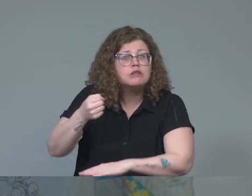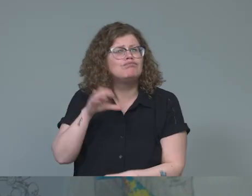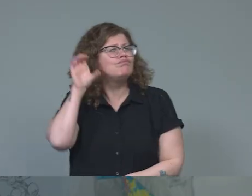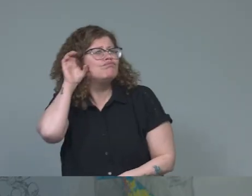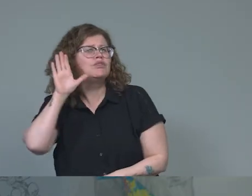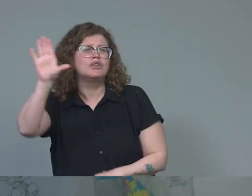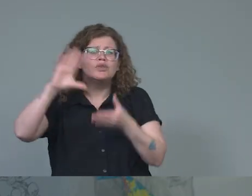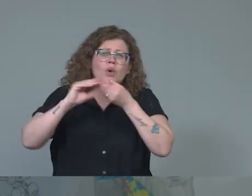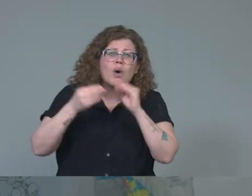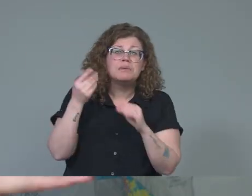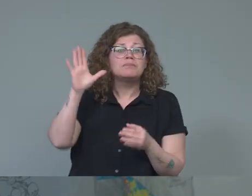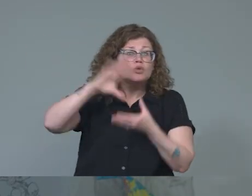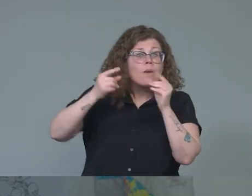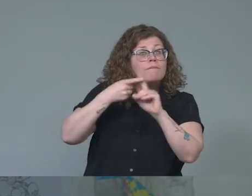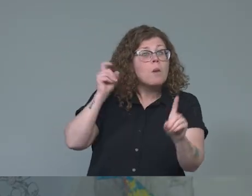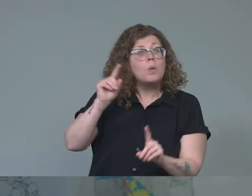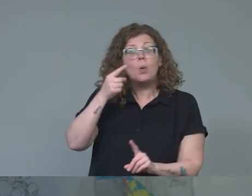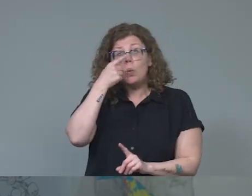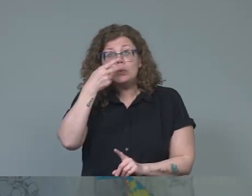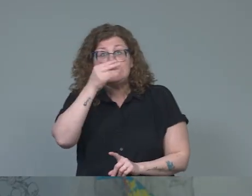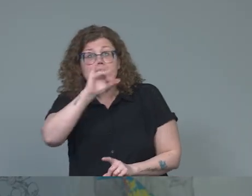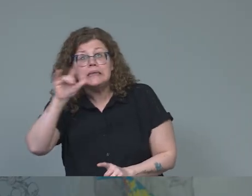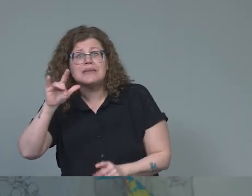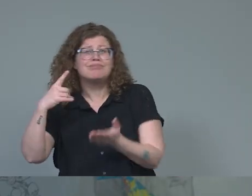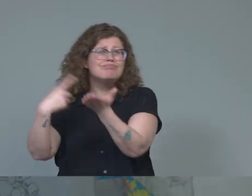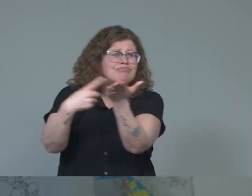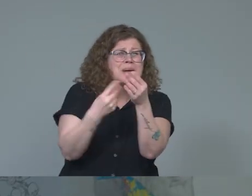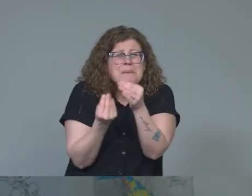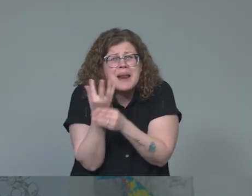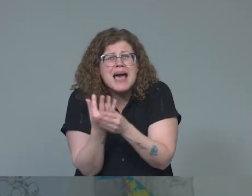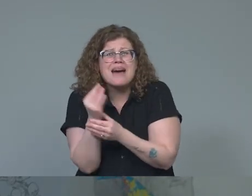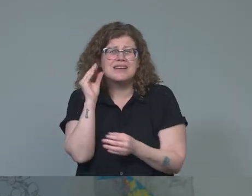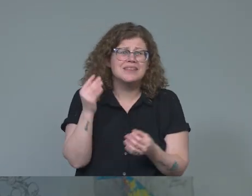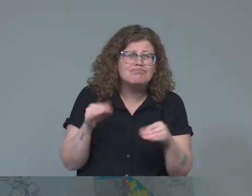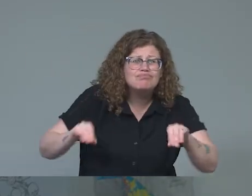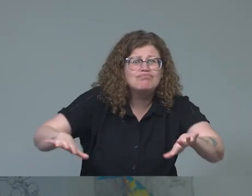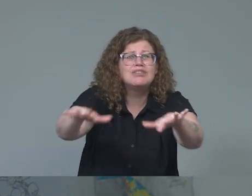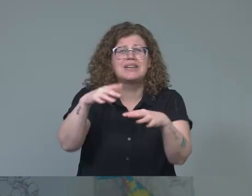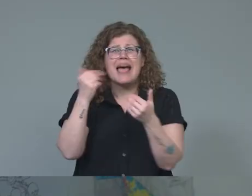Um, Sorry, not we, Tiffany, but Tiffany had used in the mural. Um,